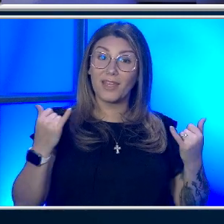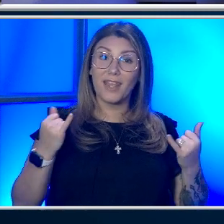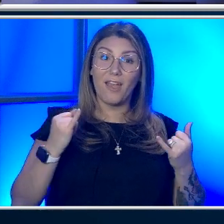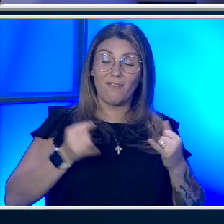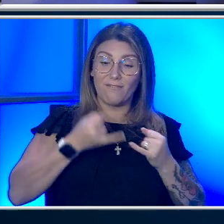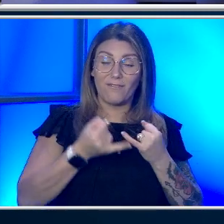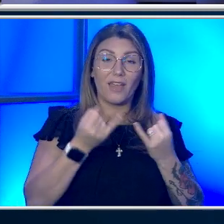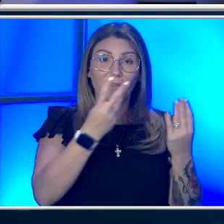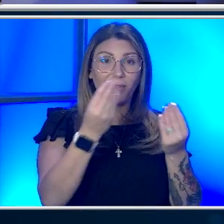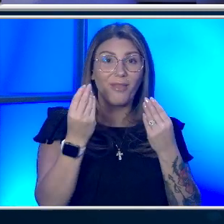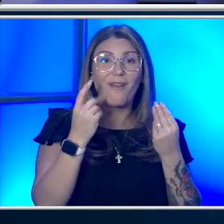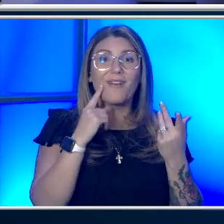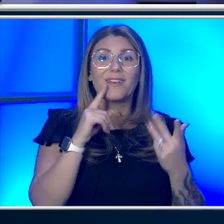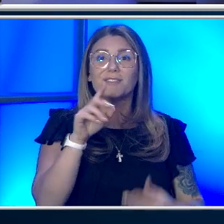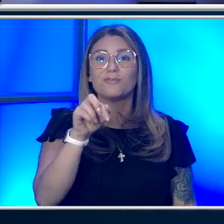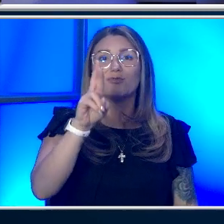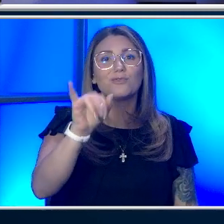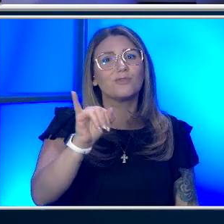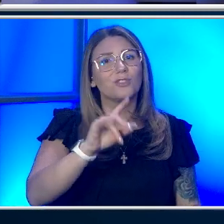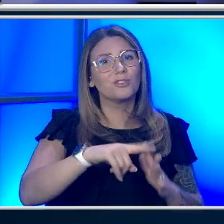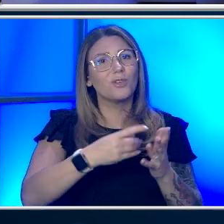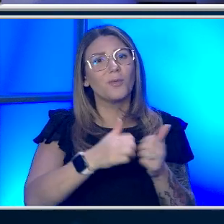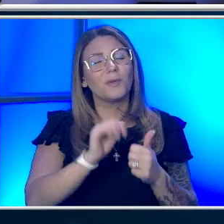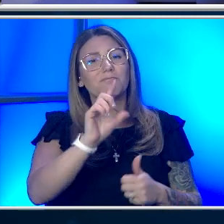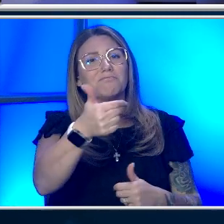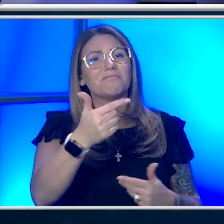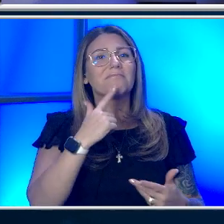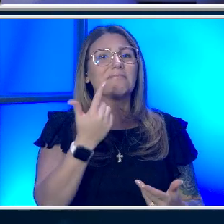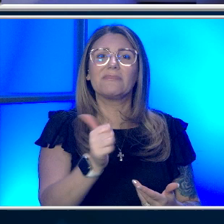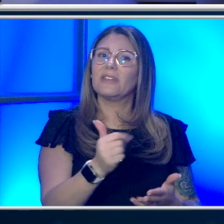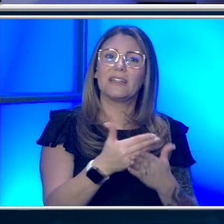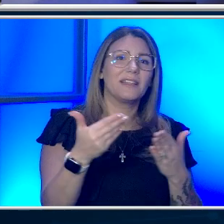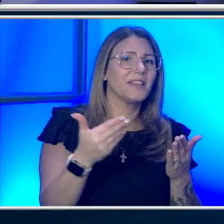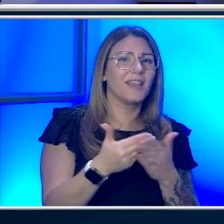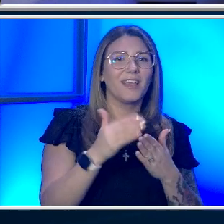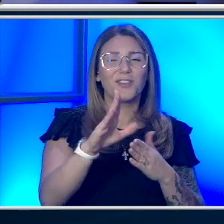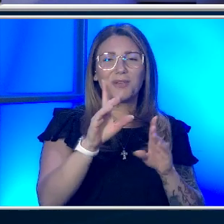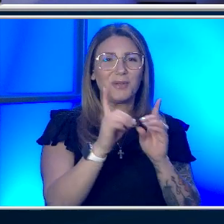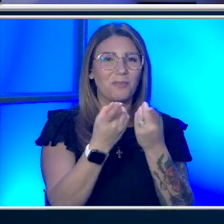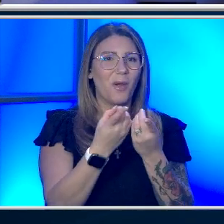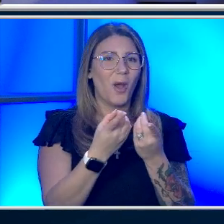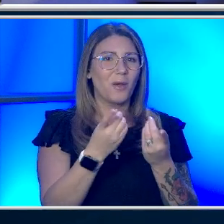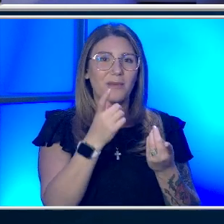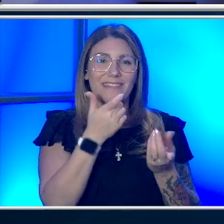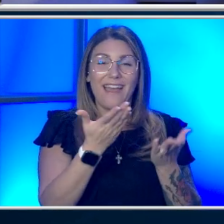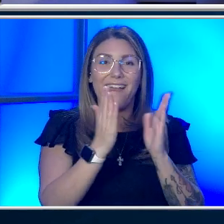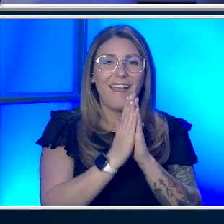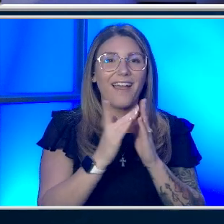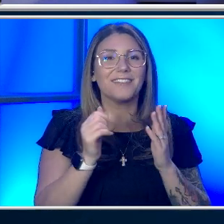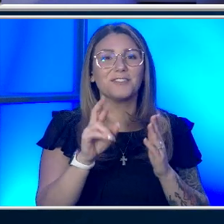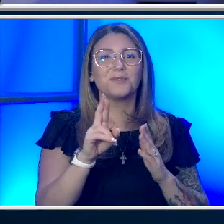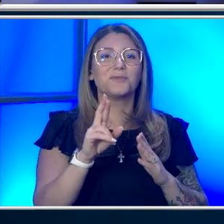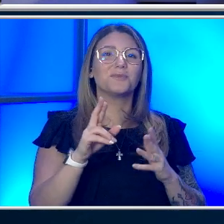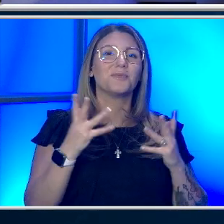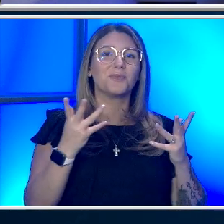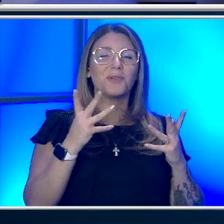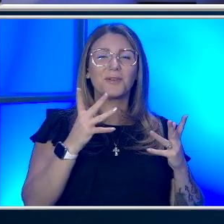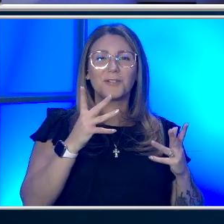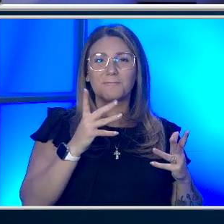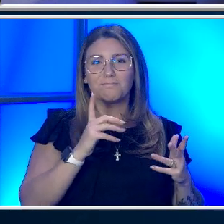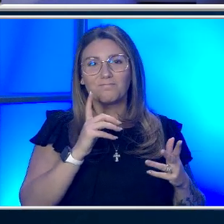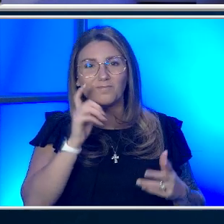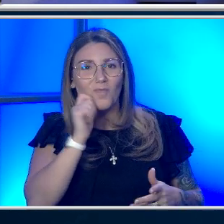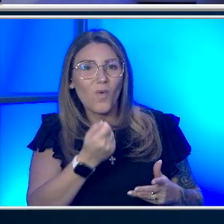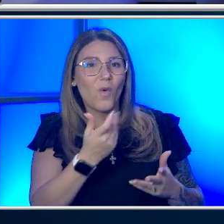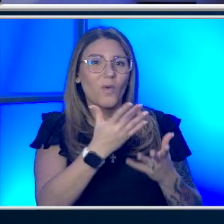going to start with you. Is there anything about your department that I haven't asked you about? Anything cool that we need to know about what you all do up there?